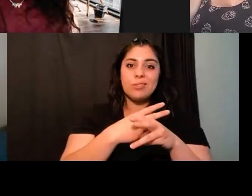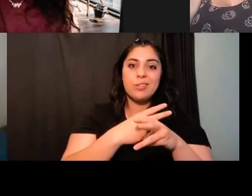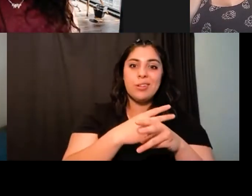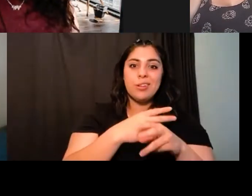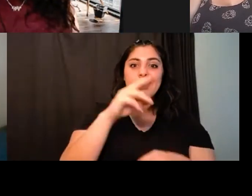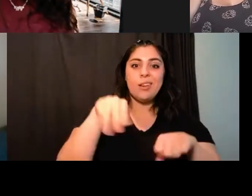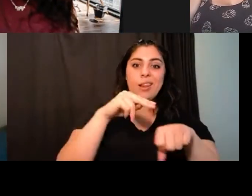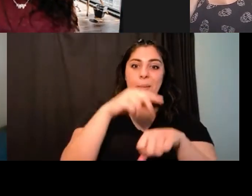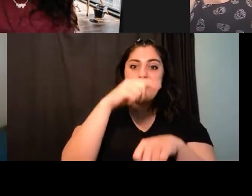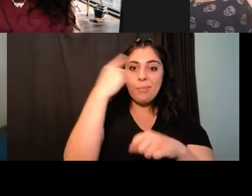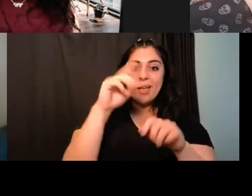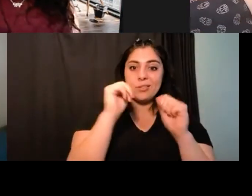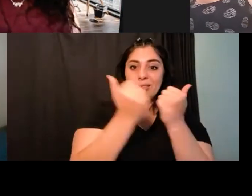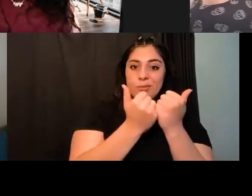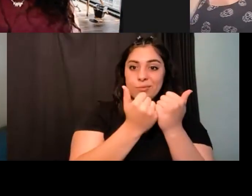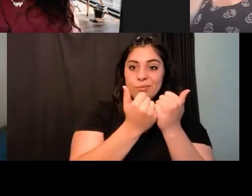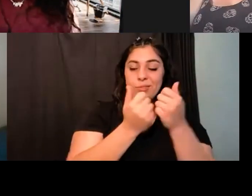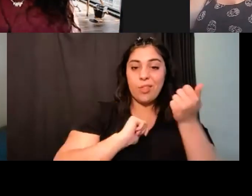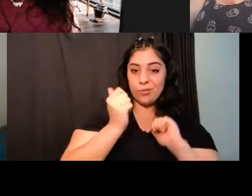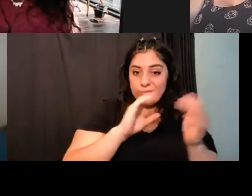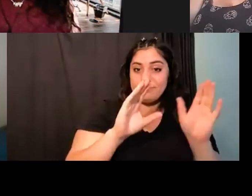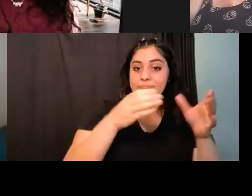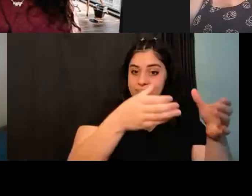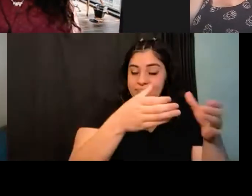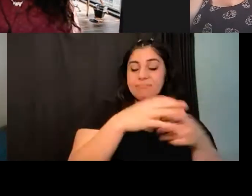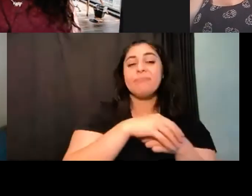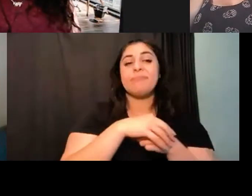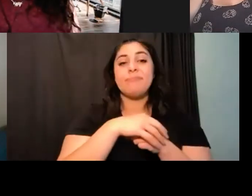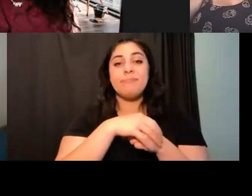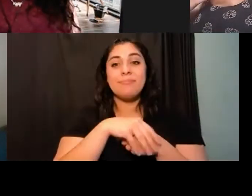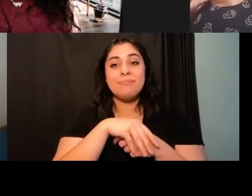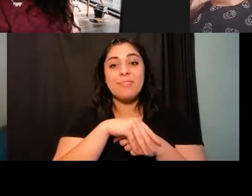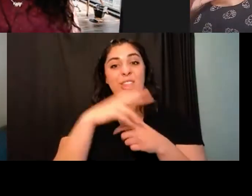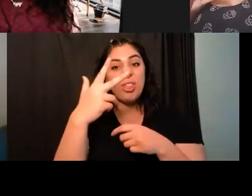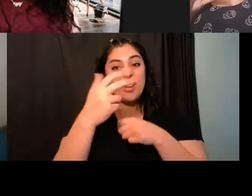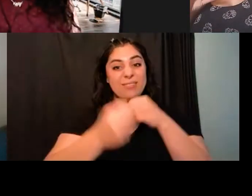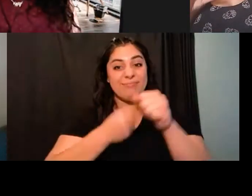4 years ago. Wow. 2017. So it